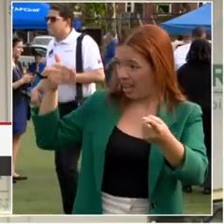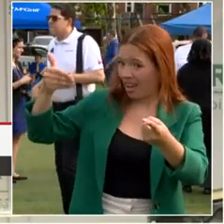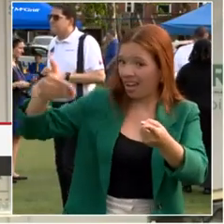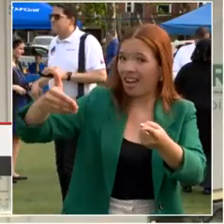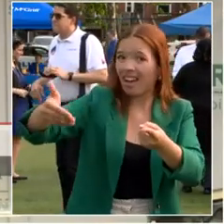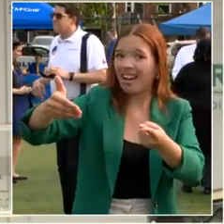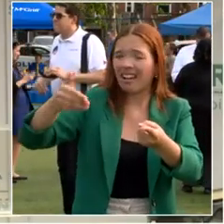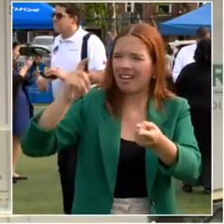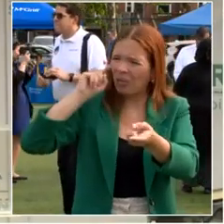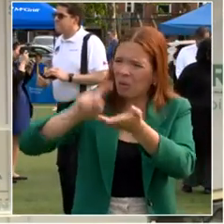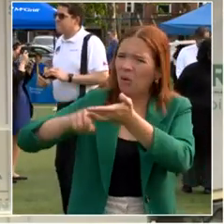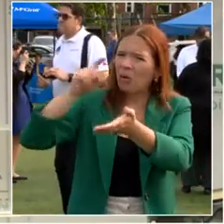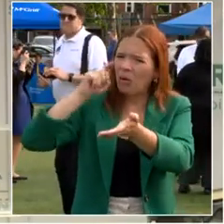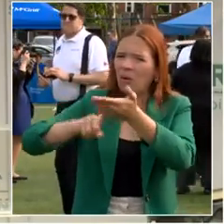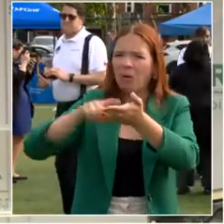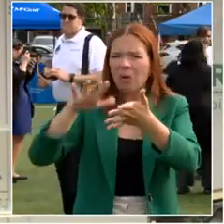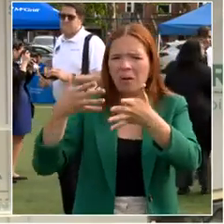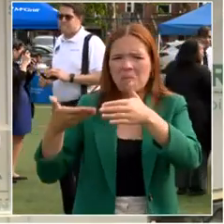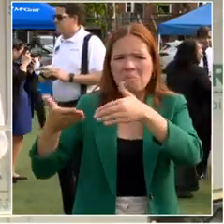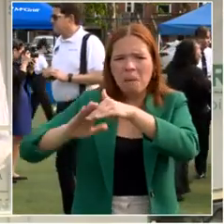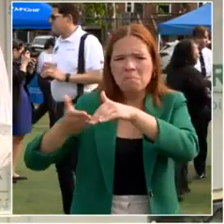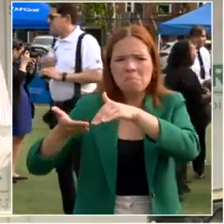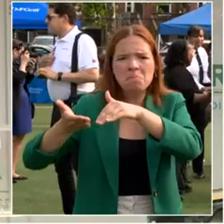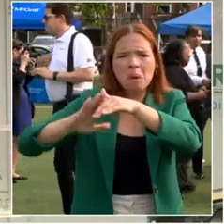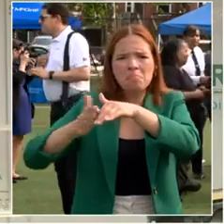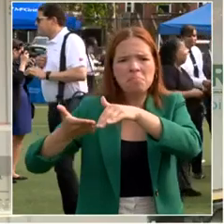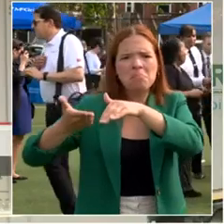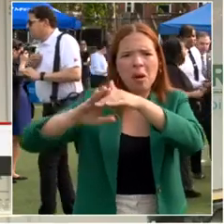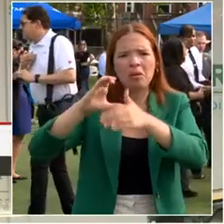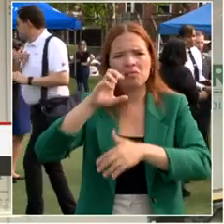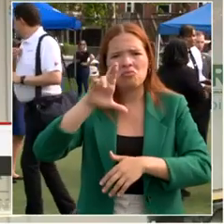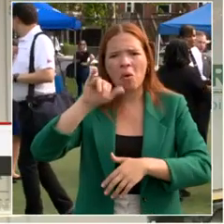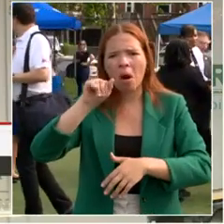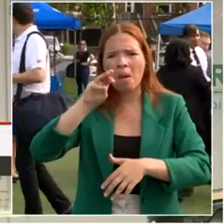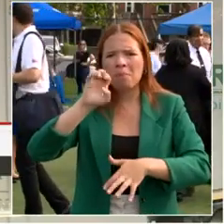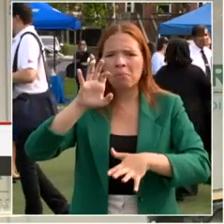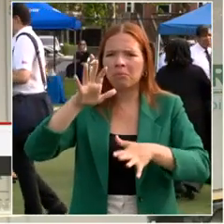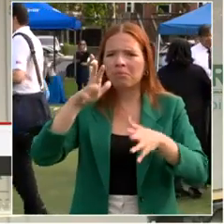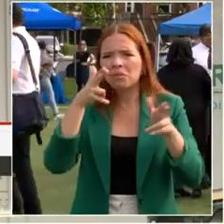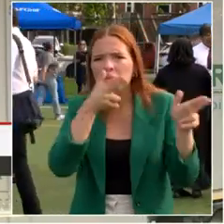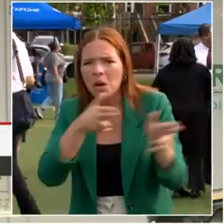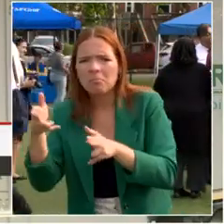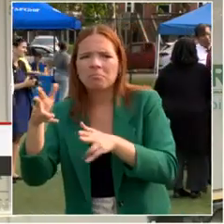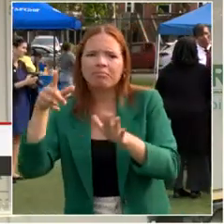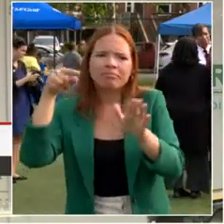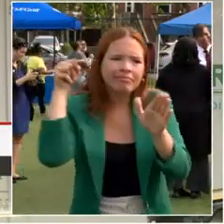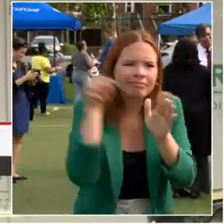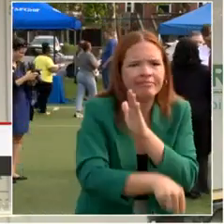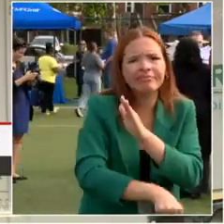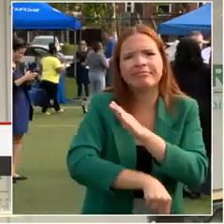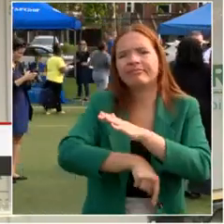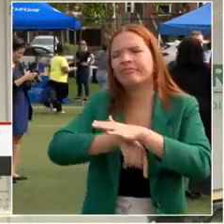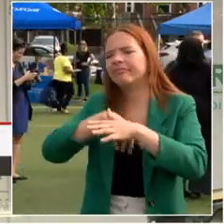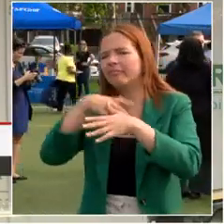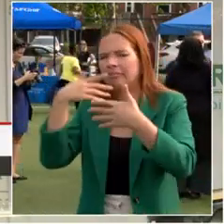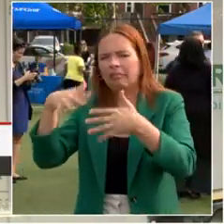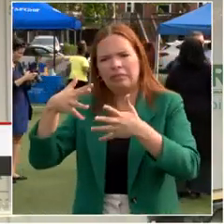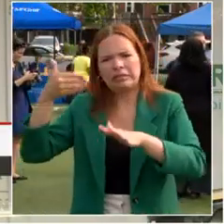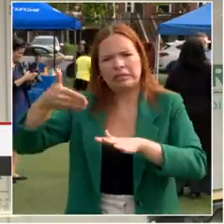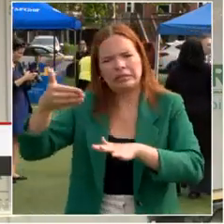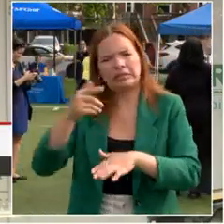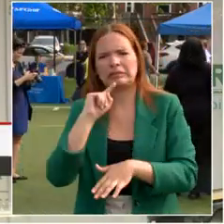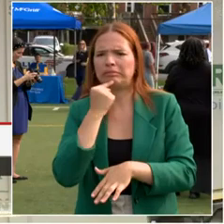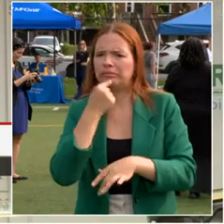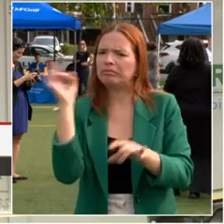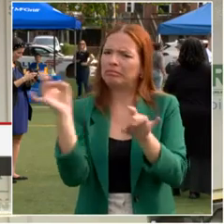felonies: shootings, homicides, carjackings. Know that our office, the Metropolitan